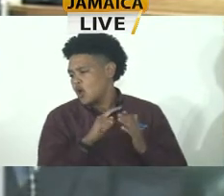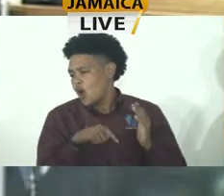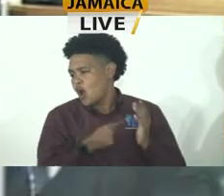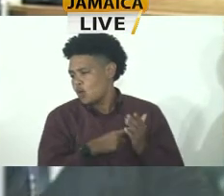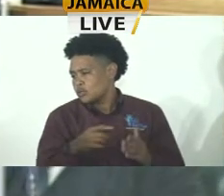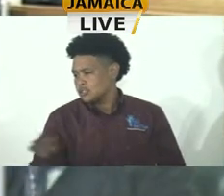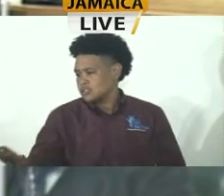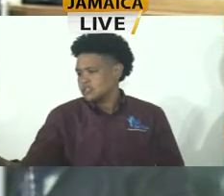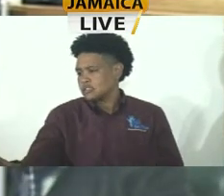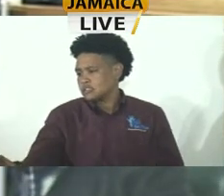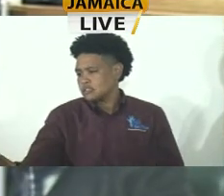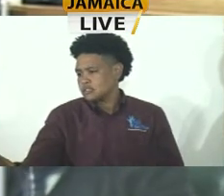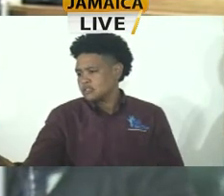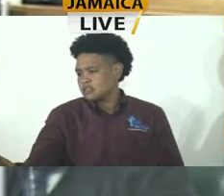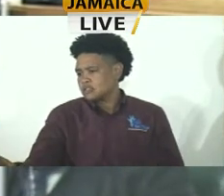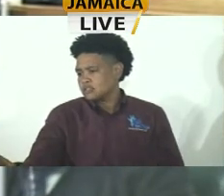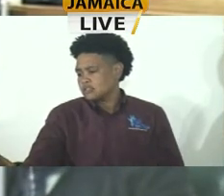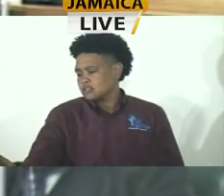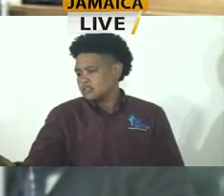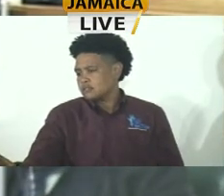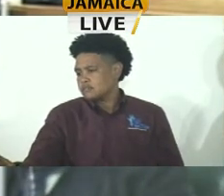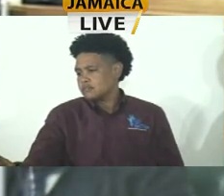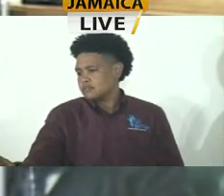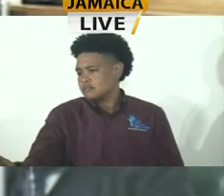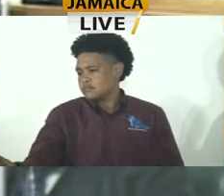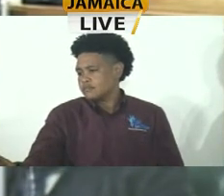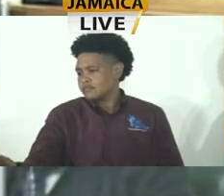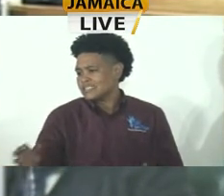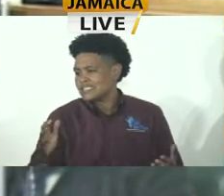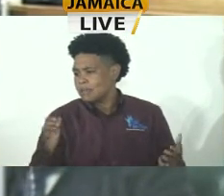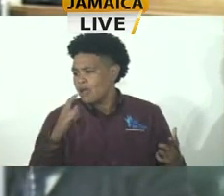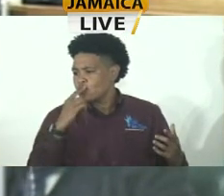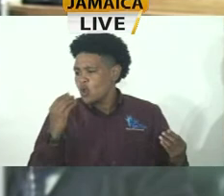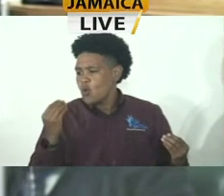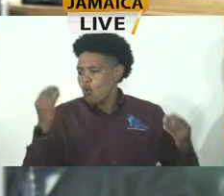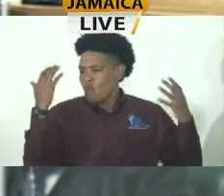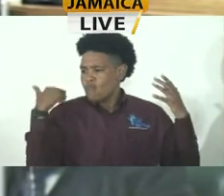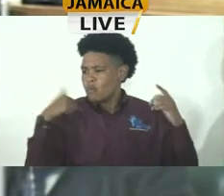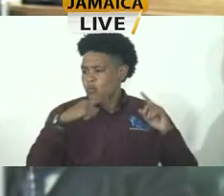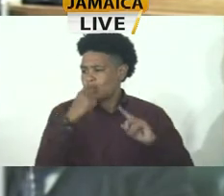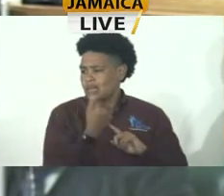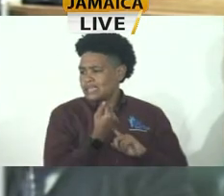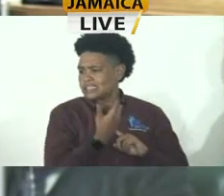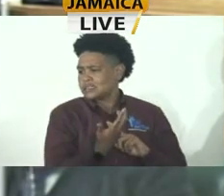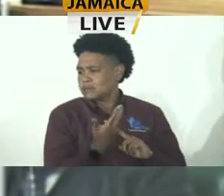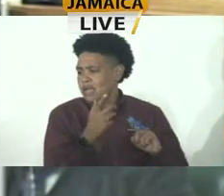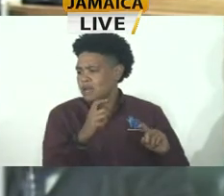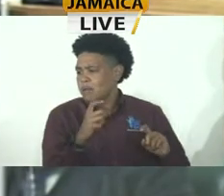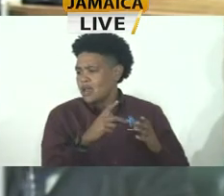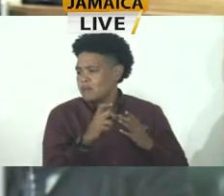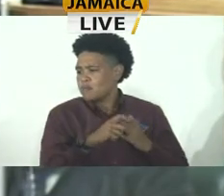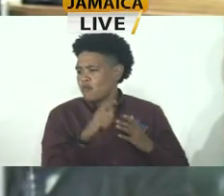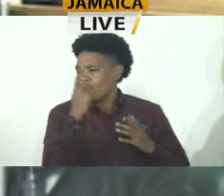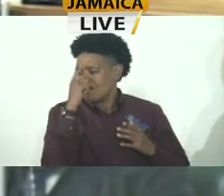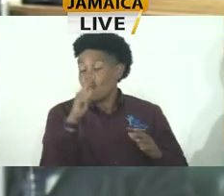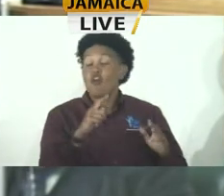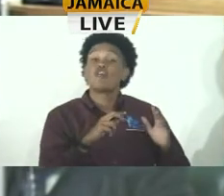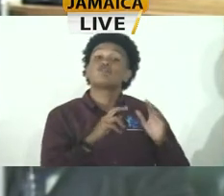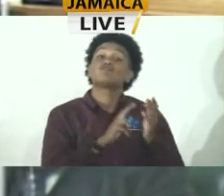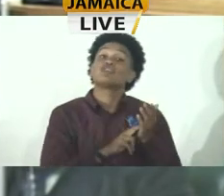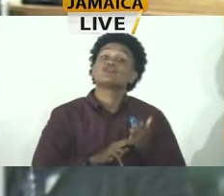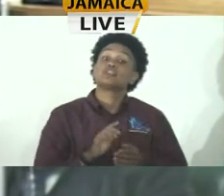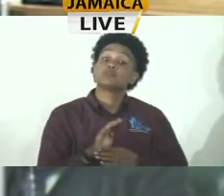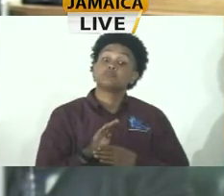demand has been overwhelming and we will be expanding the pilot program for registration to businesses island-wide by